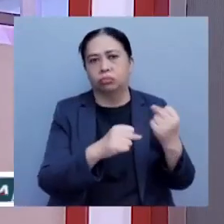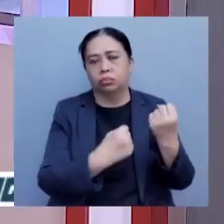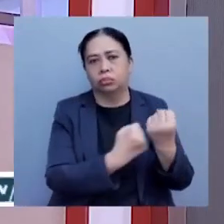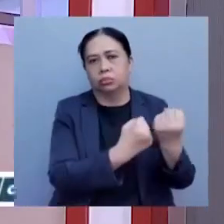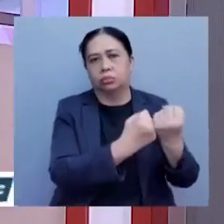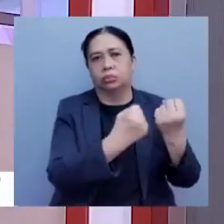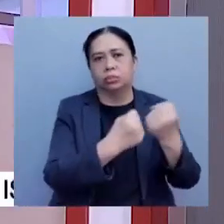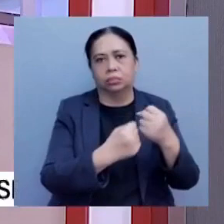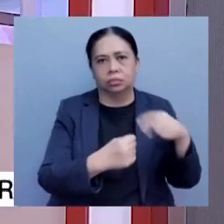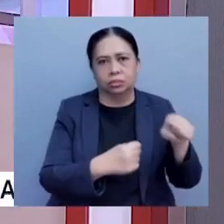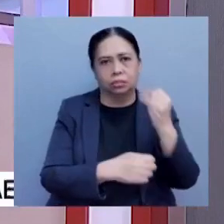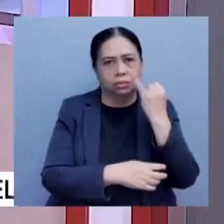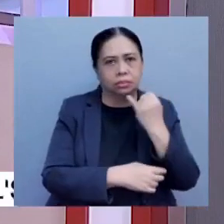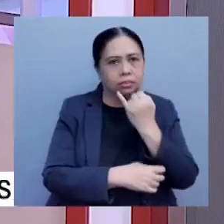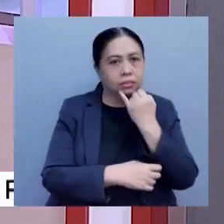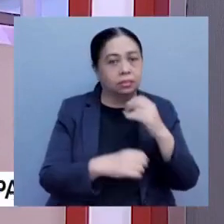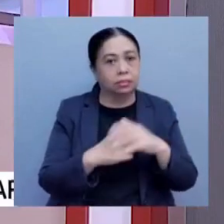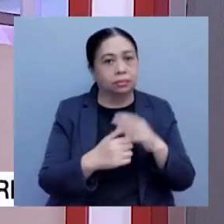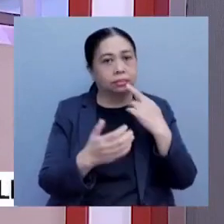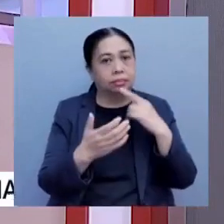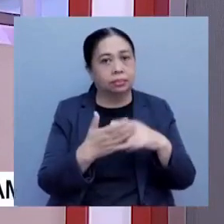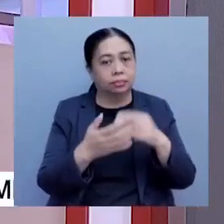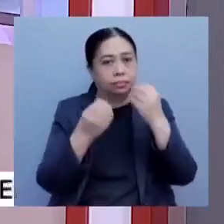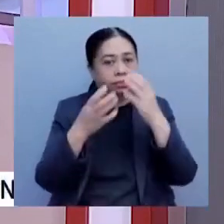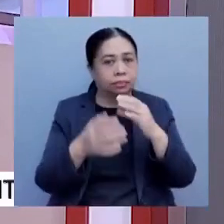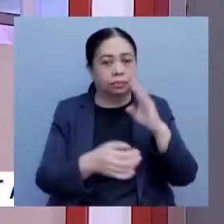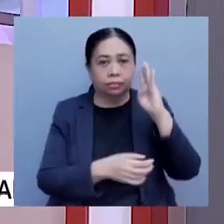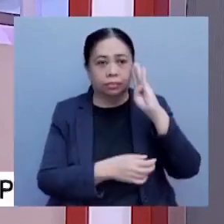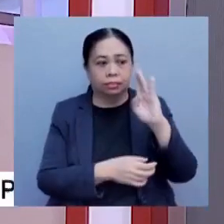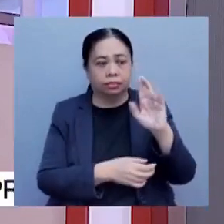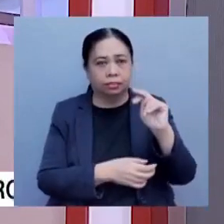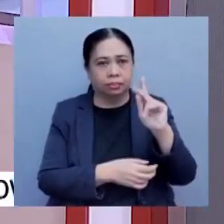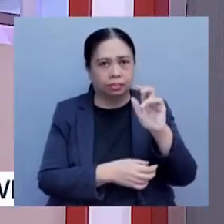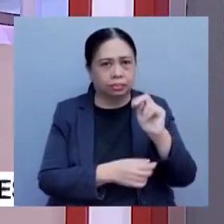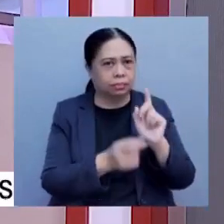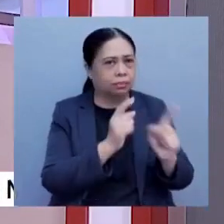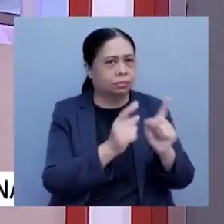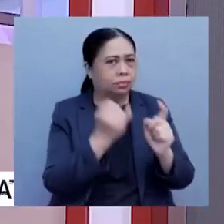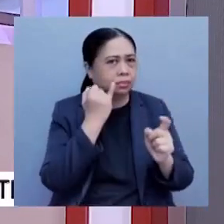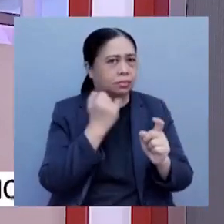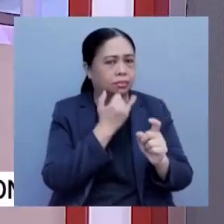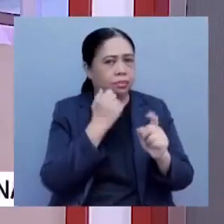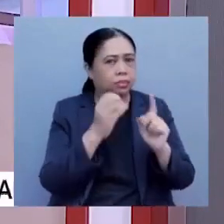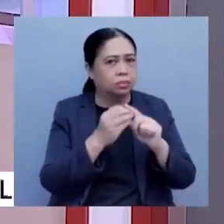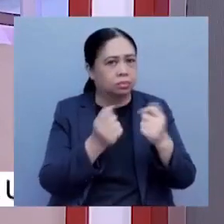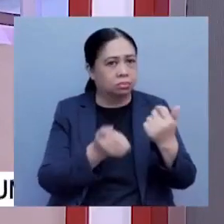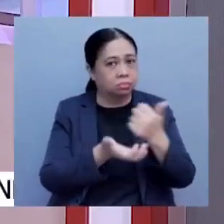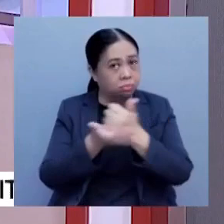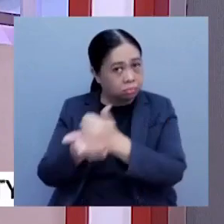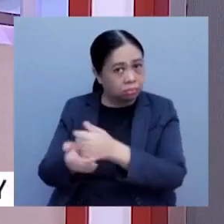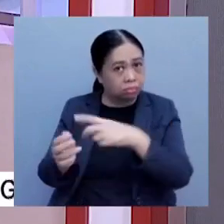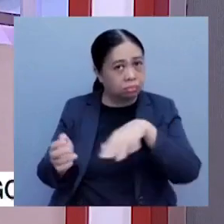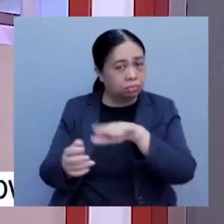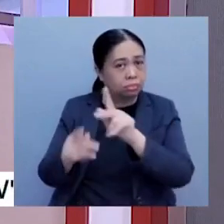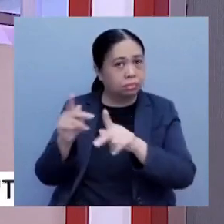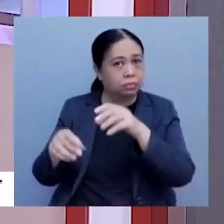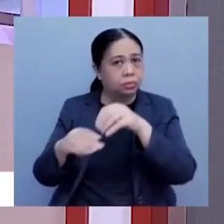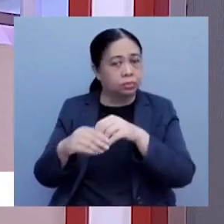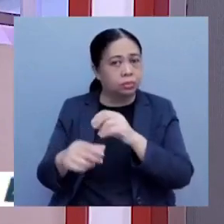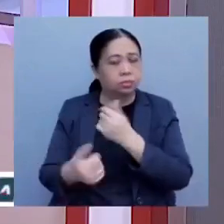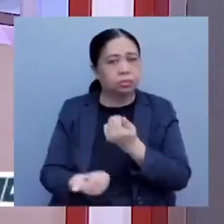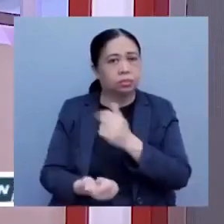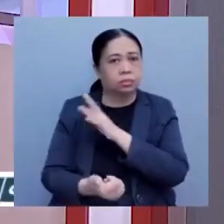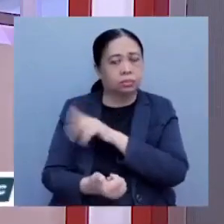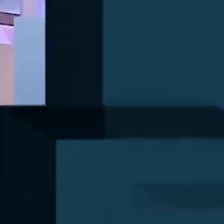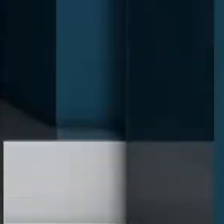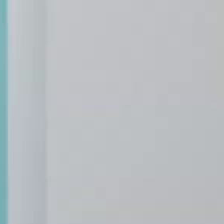war-torn nation. And as this report tells us, Blinken also talked to Israel about the humanitarian needs of the people in the besieged Gaza